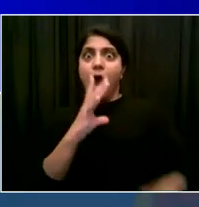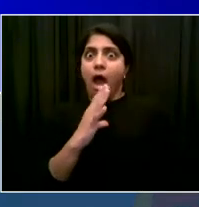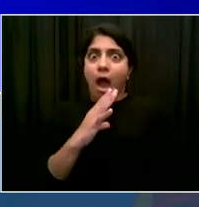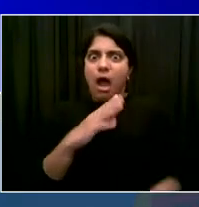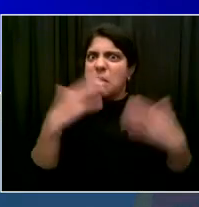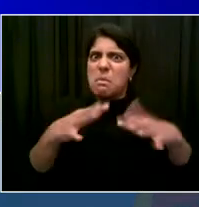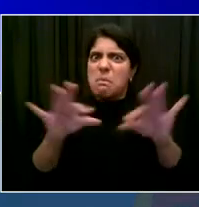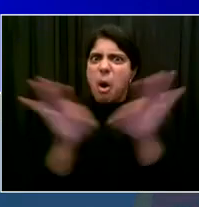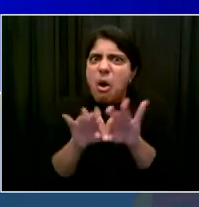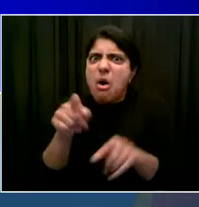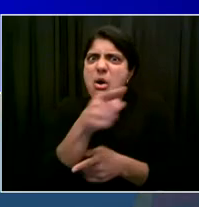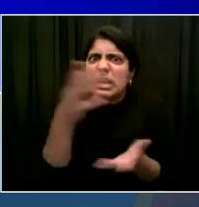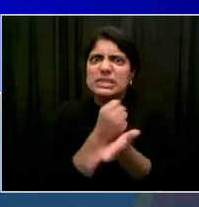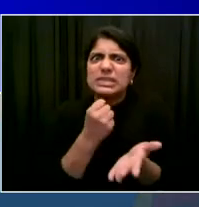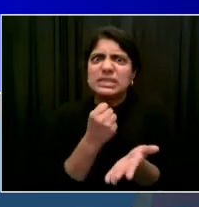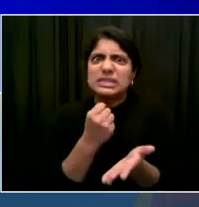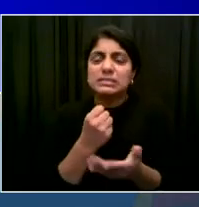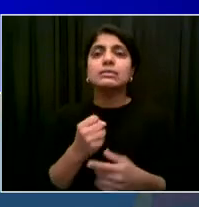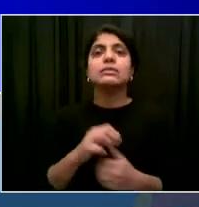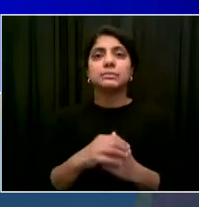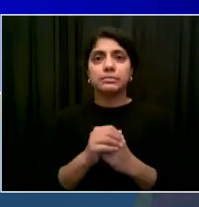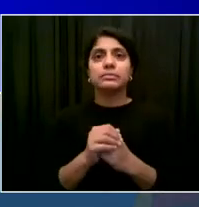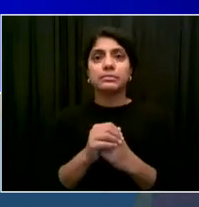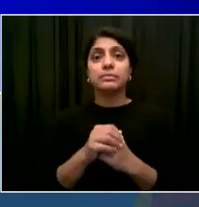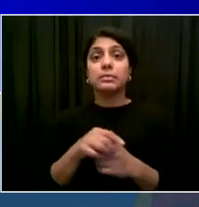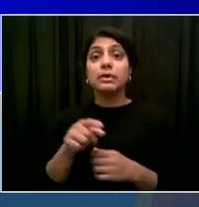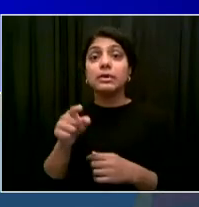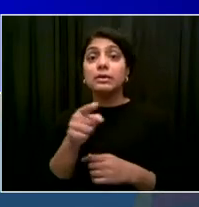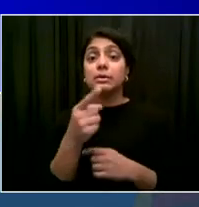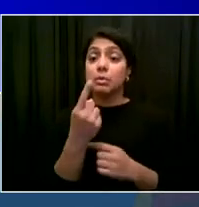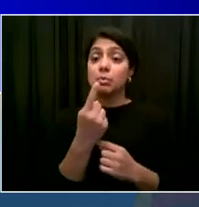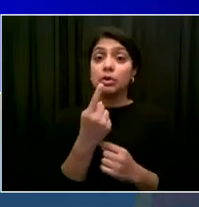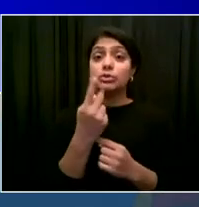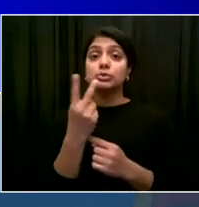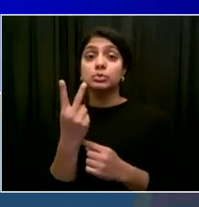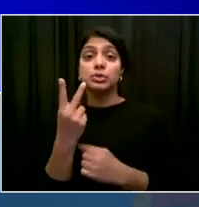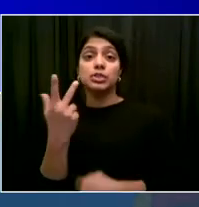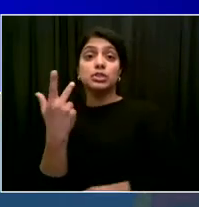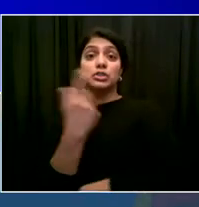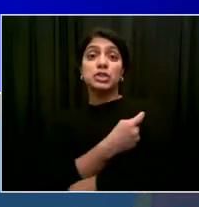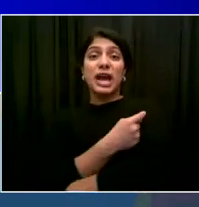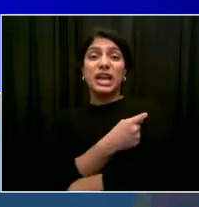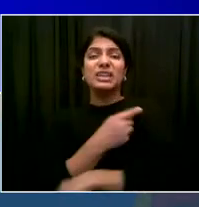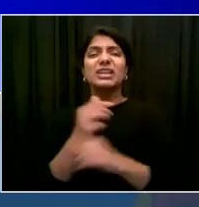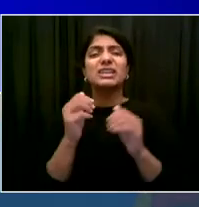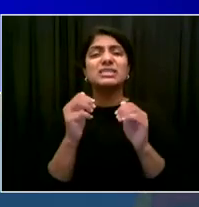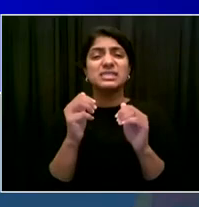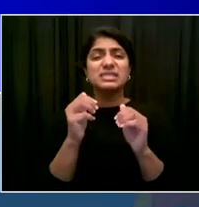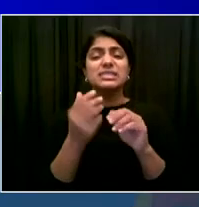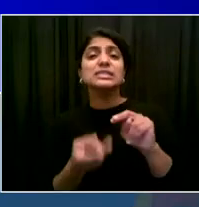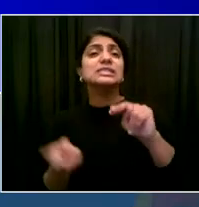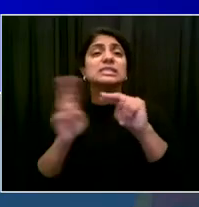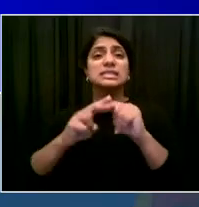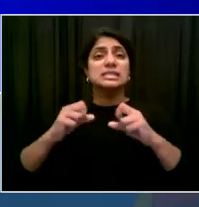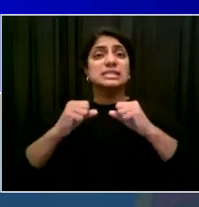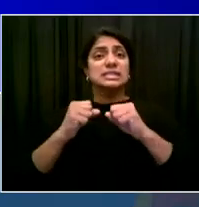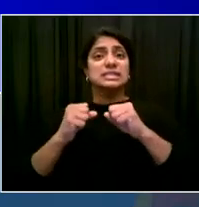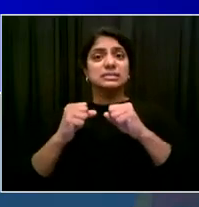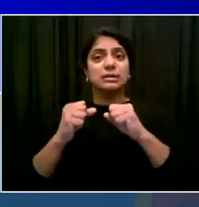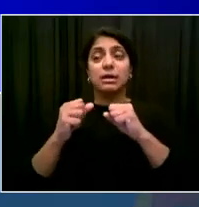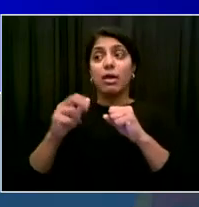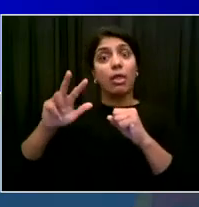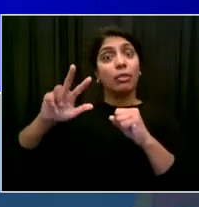that extra protection, go get that booster now. We want everyone right now, as quickly as possible, to get those